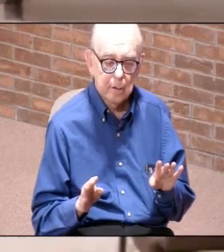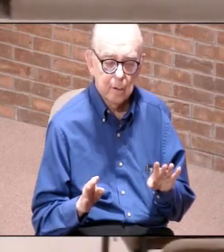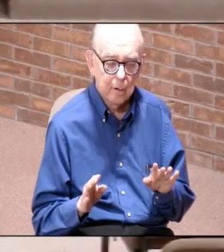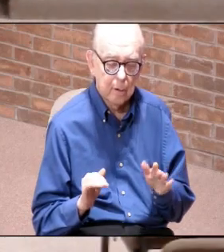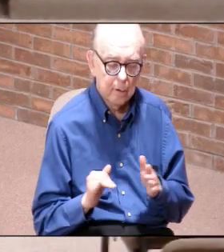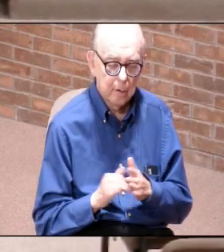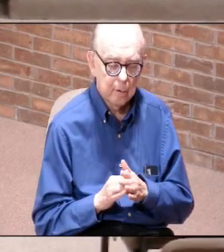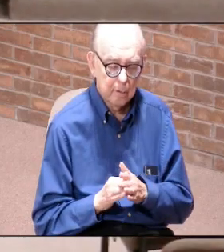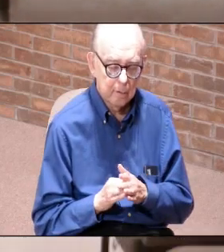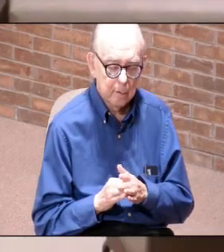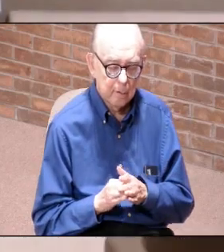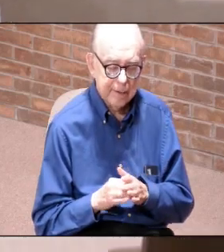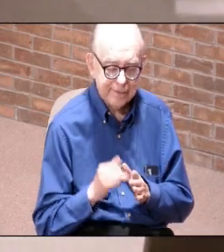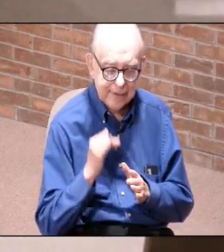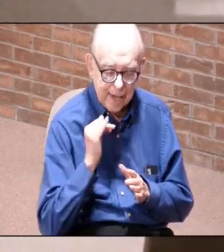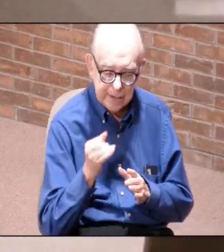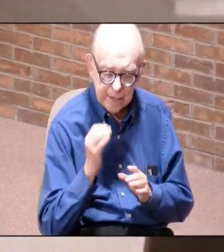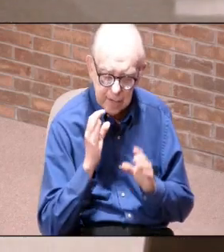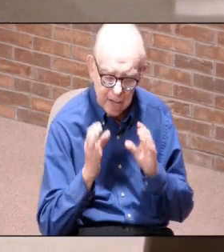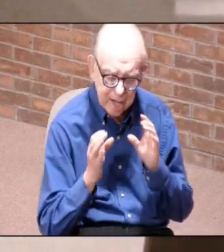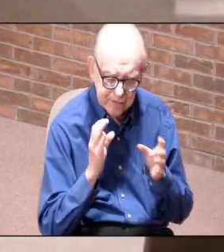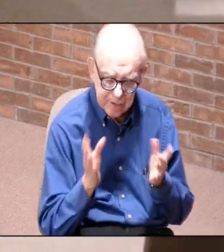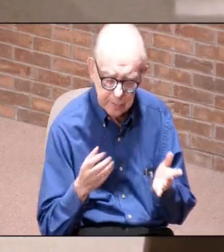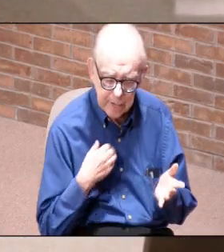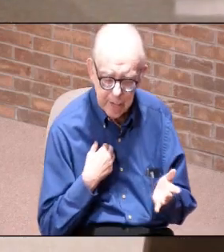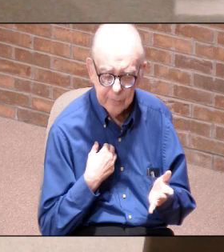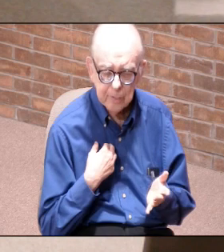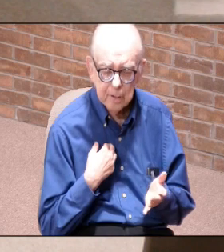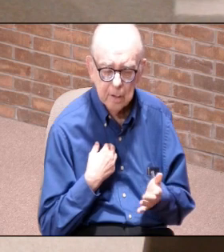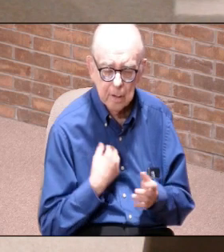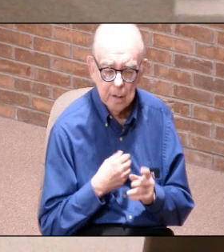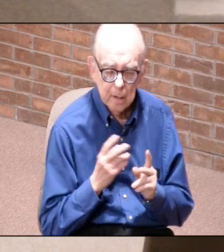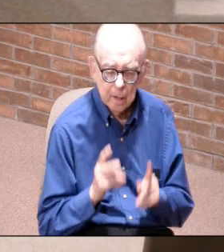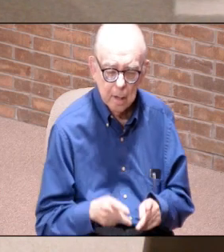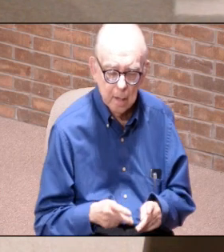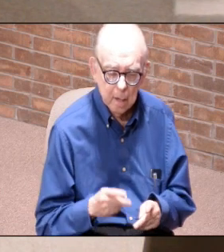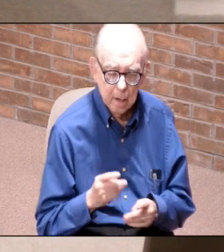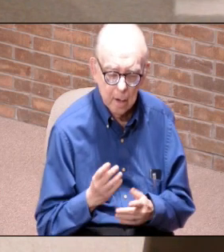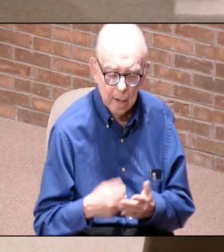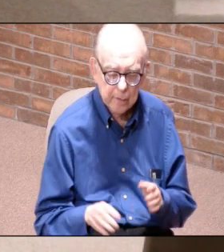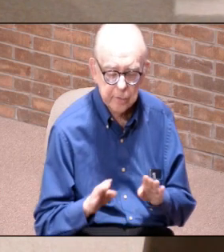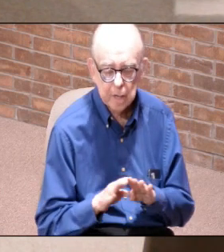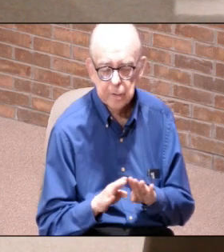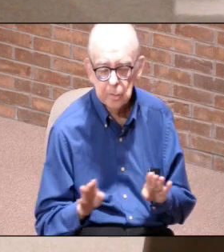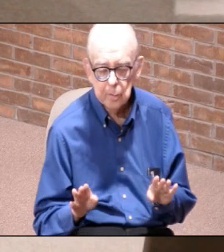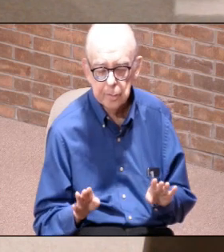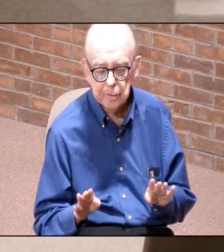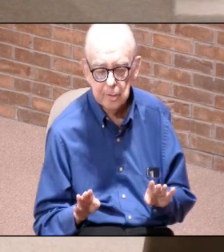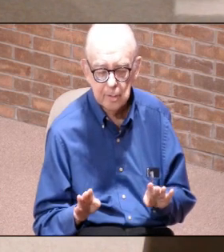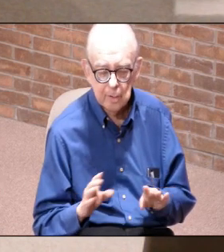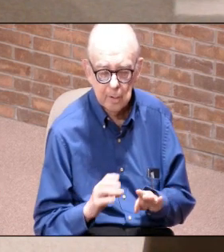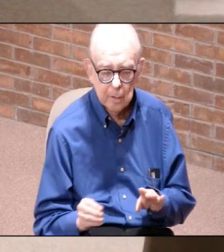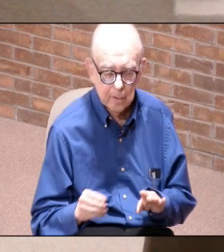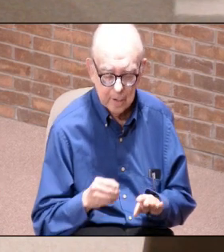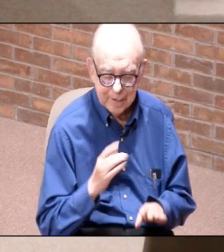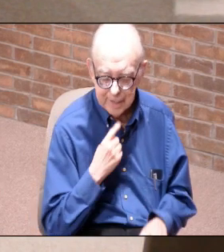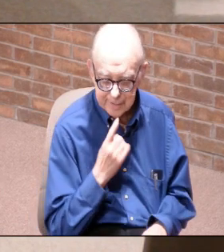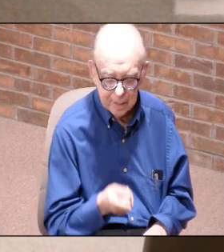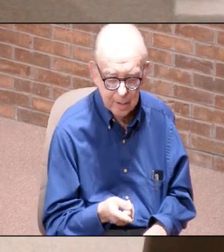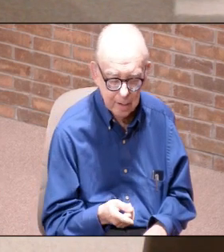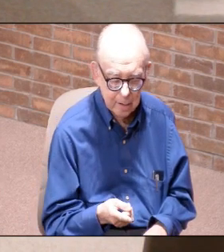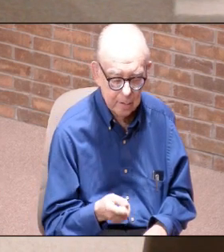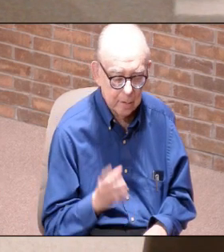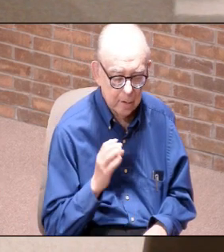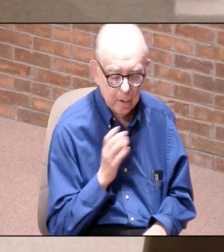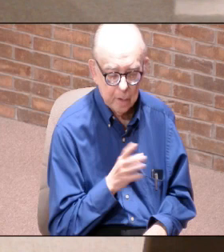And this is the concept that we have. Is that everybody's going to be outside the doors, and then God's going to say,